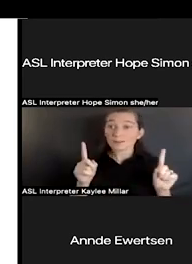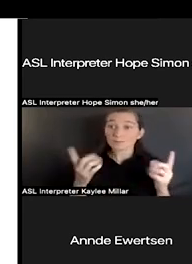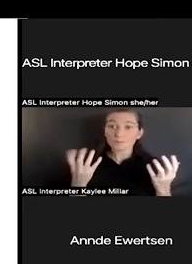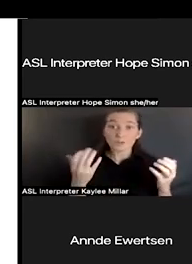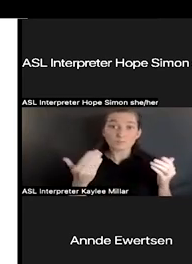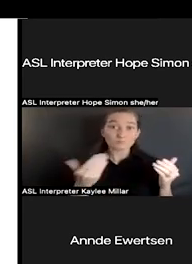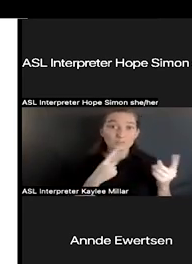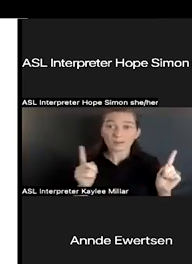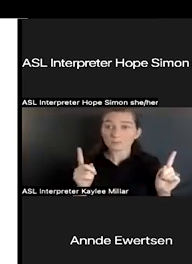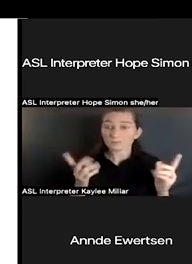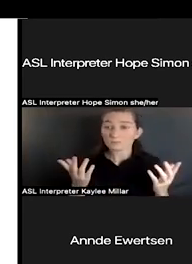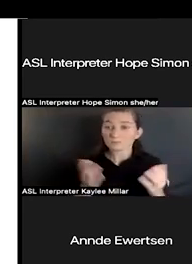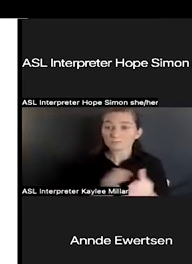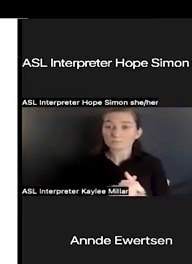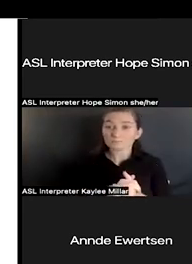about any